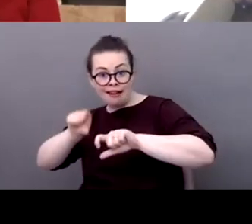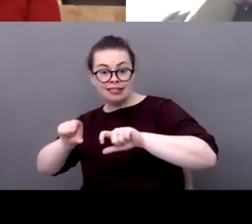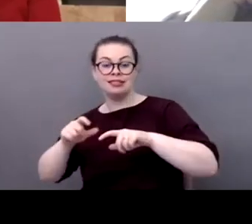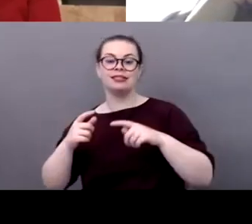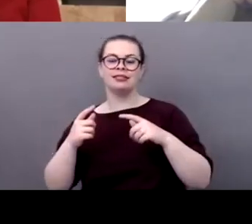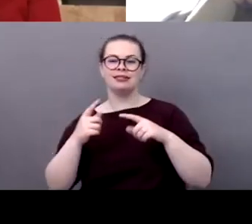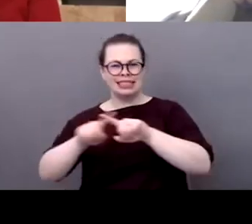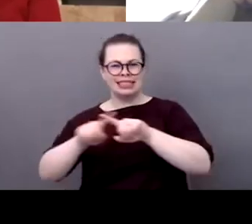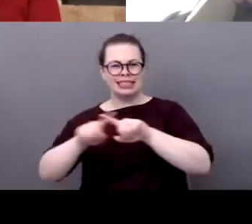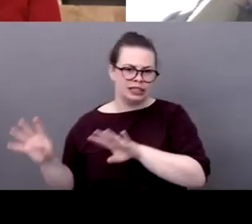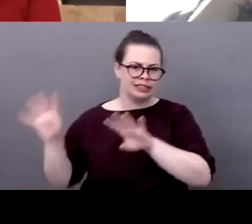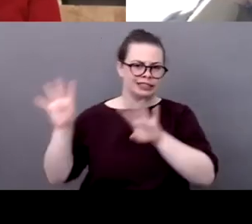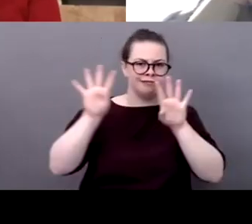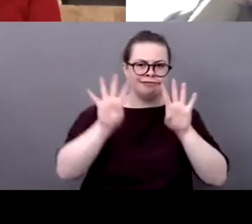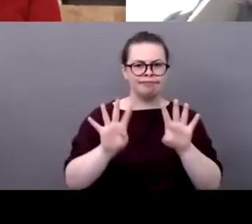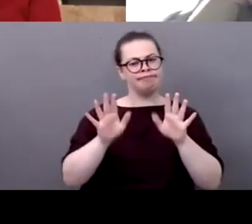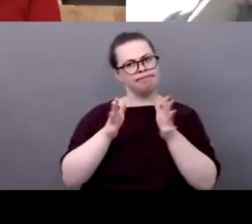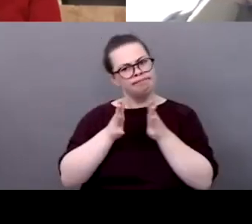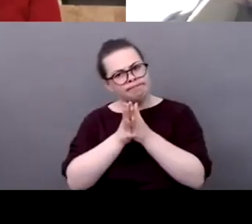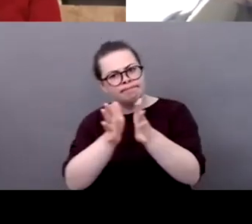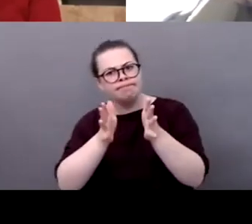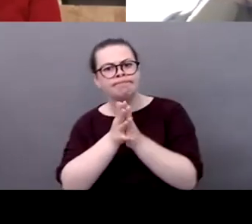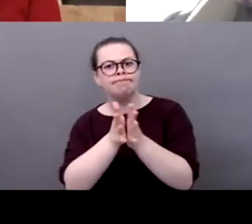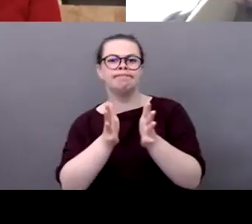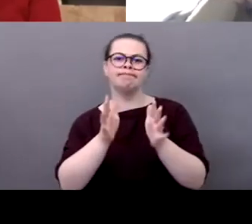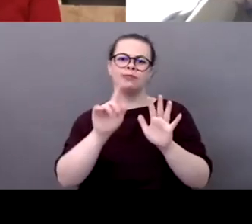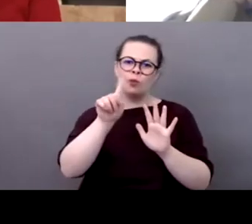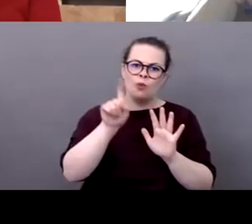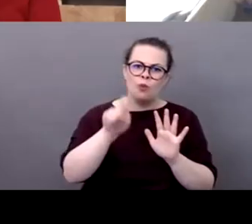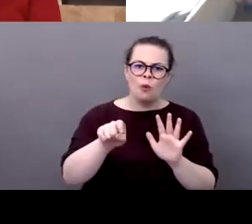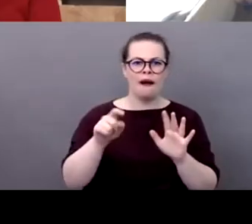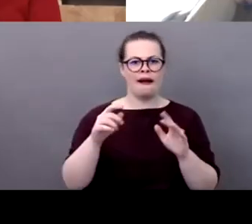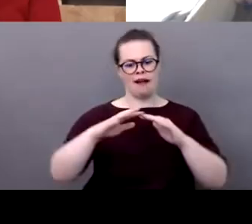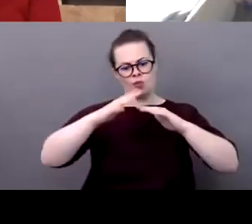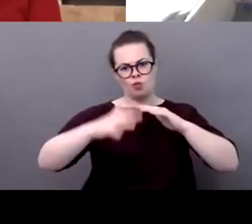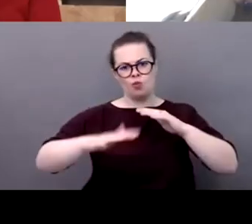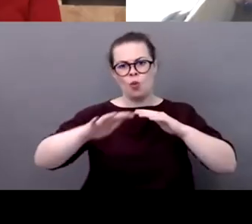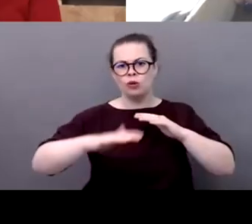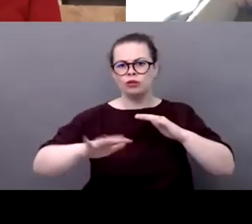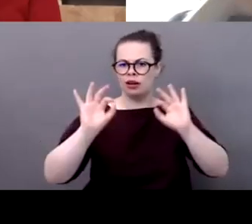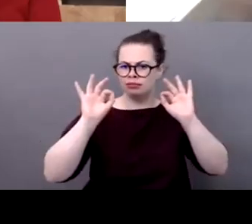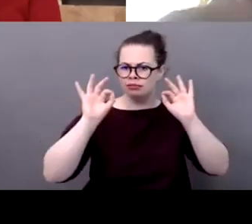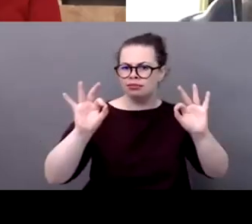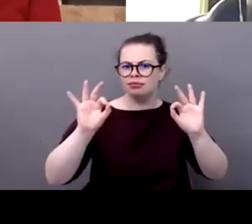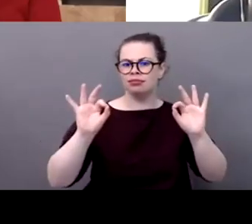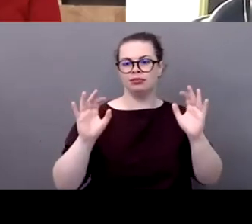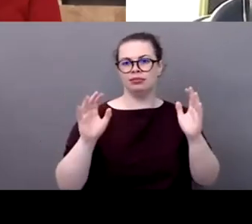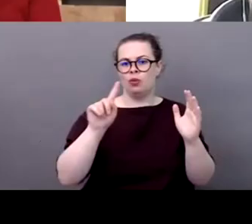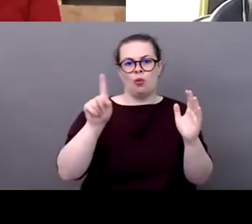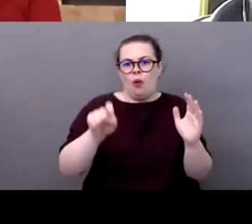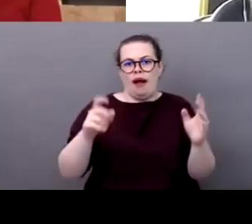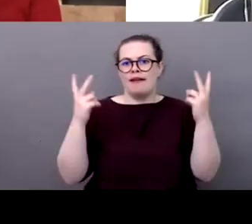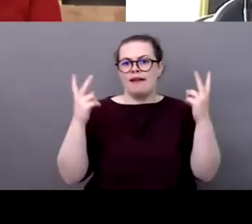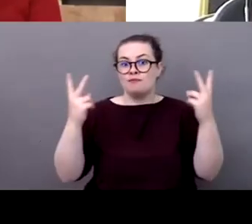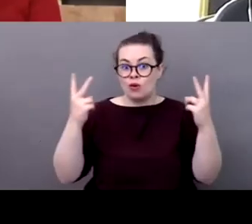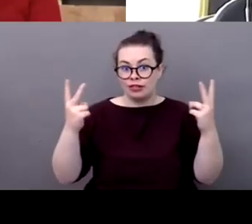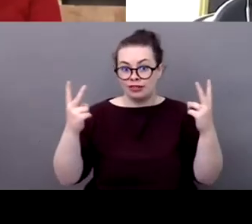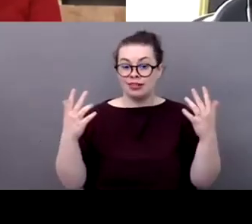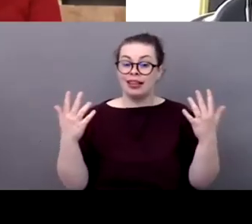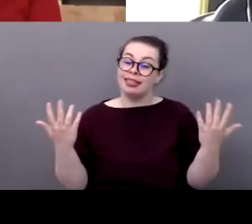diversity of different voices around why the ocean matters. And then the media, again, broadcast and media has a